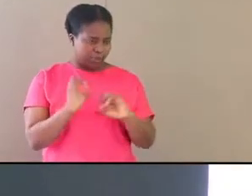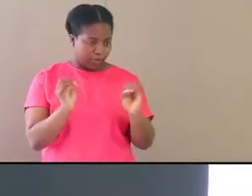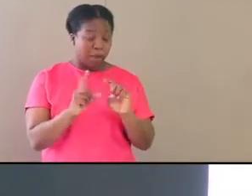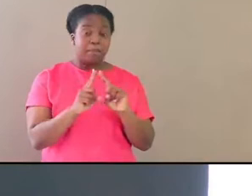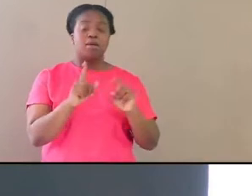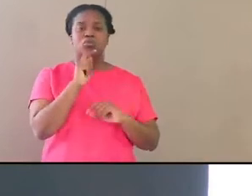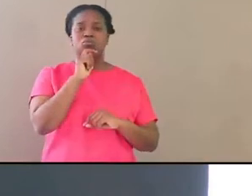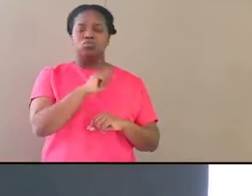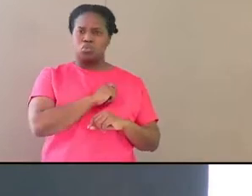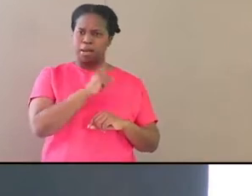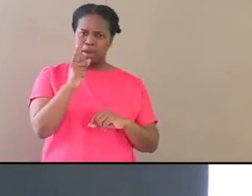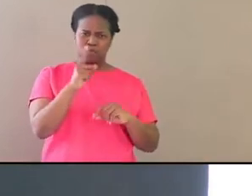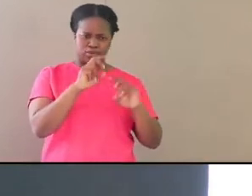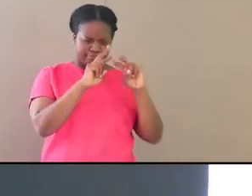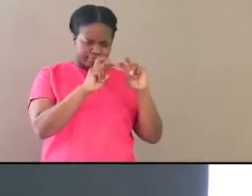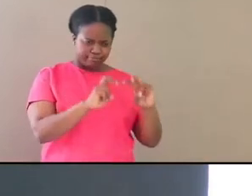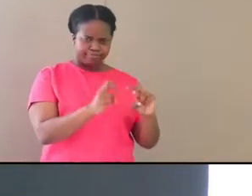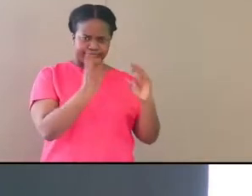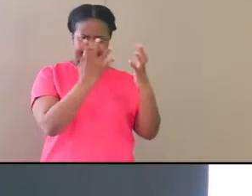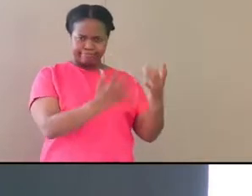Speak to the statisticians and they'll tell you.